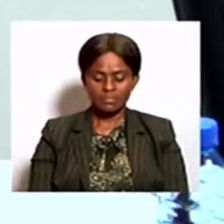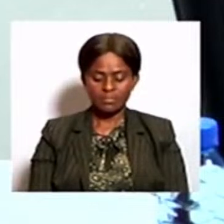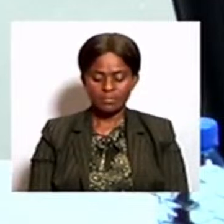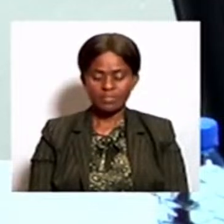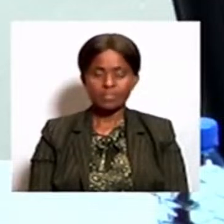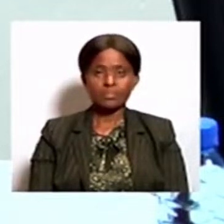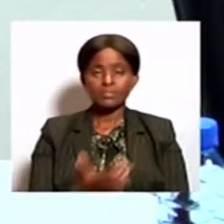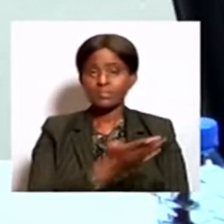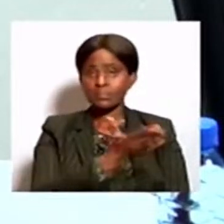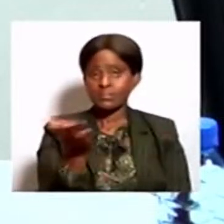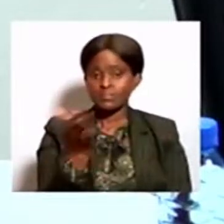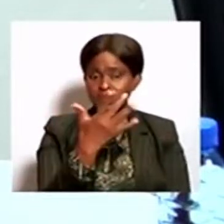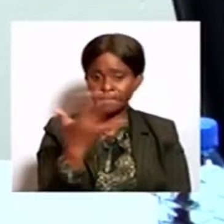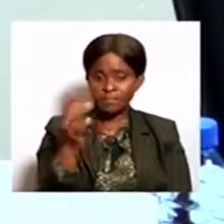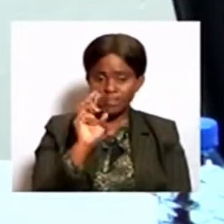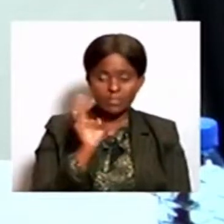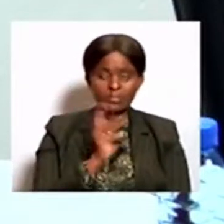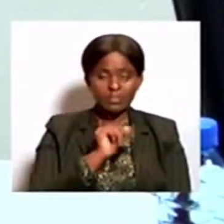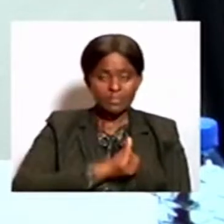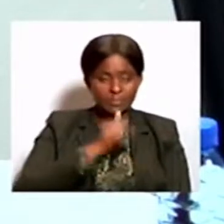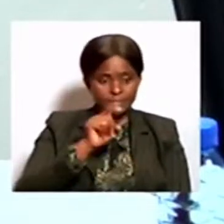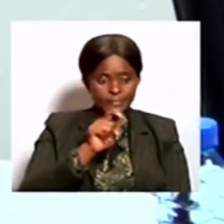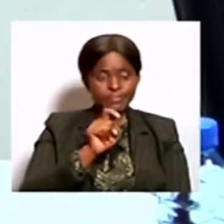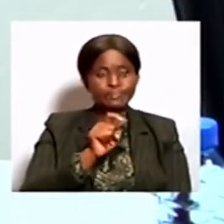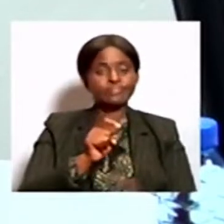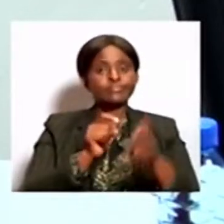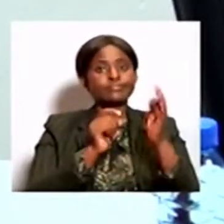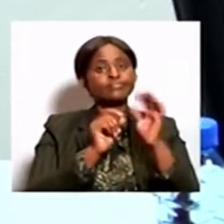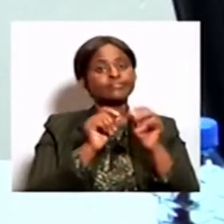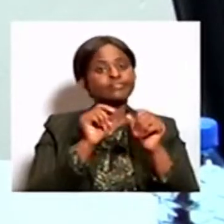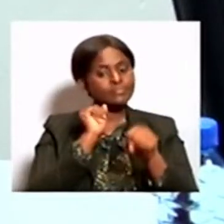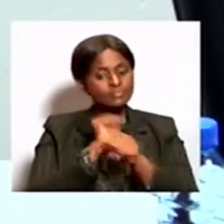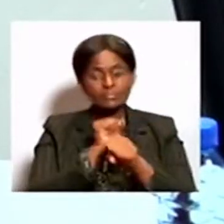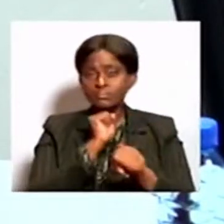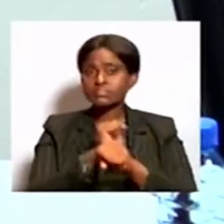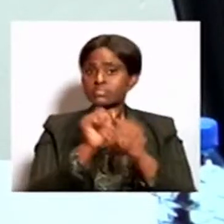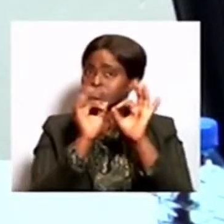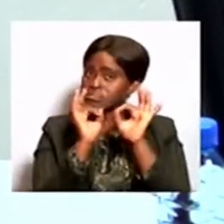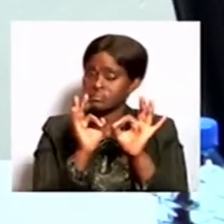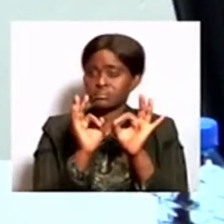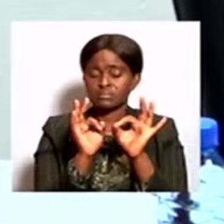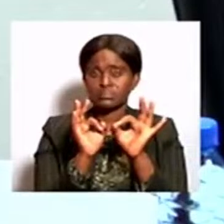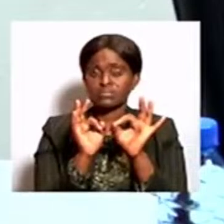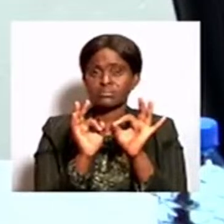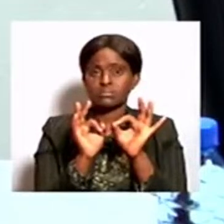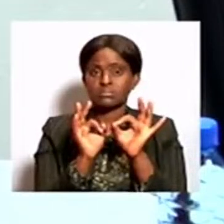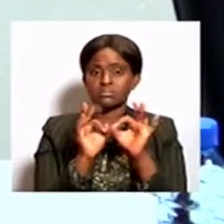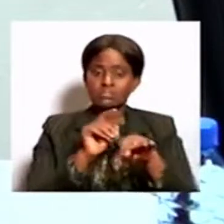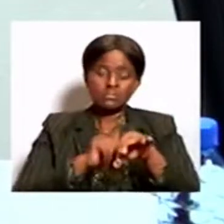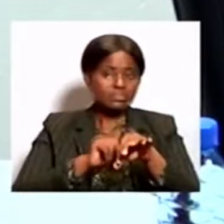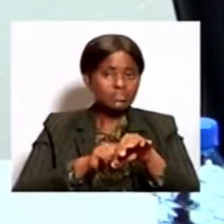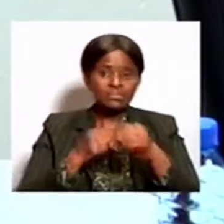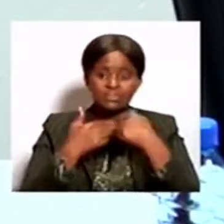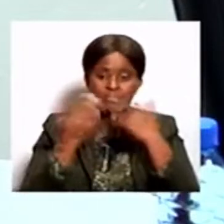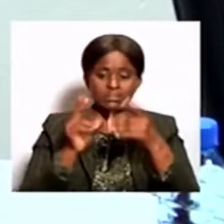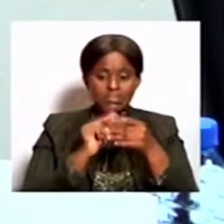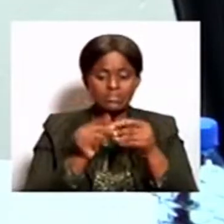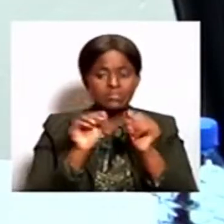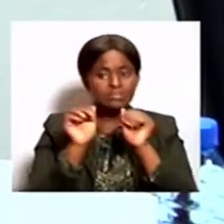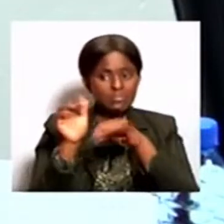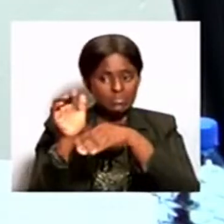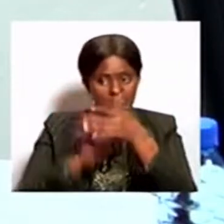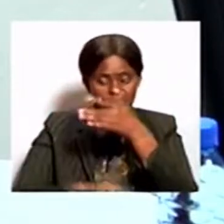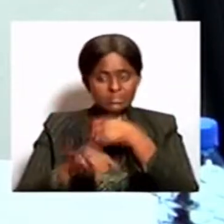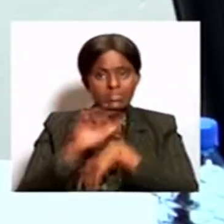All those things we need to put our house in order. Because of time, we are going to withdraw